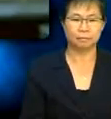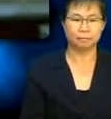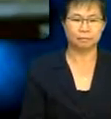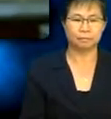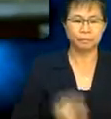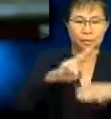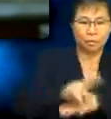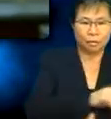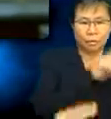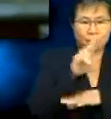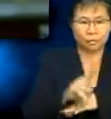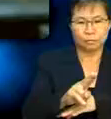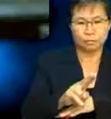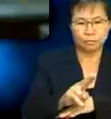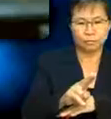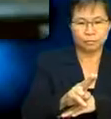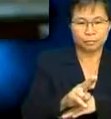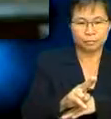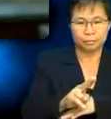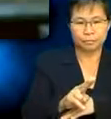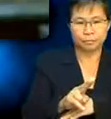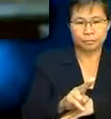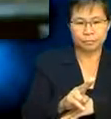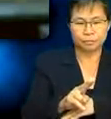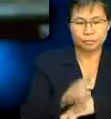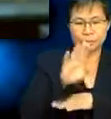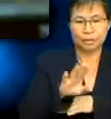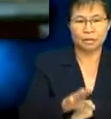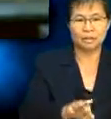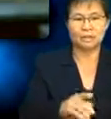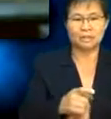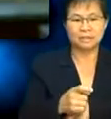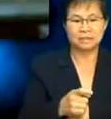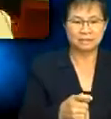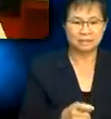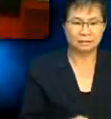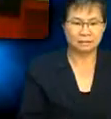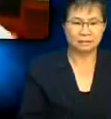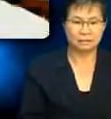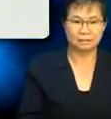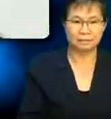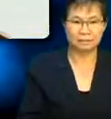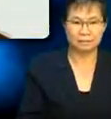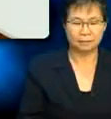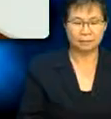Use the blunt part of the toothpick to scrape the inner part of your cheek.